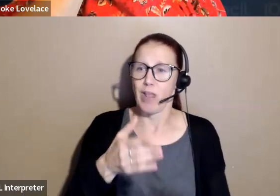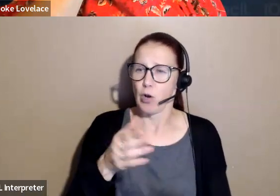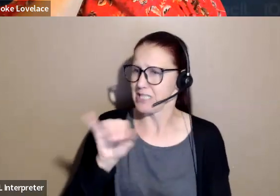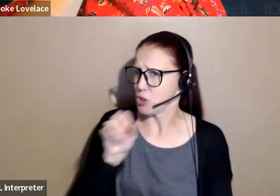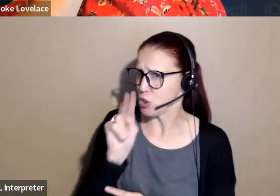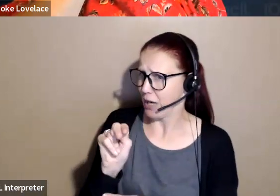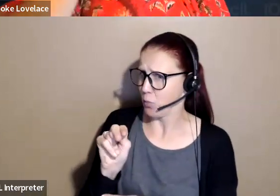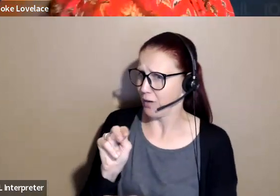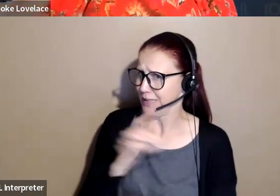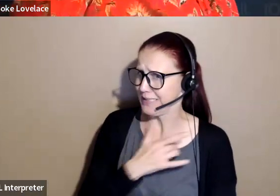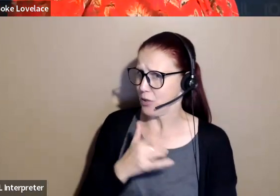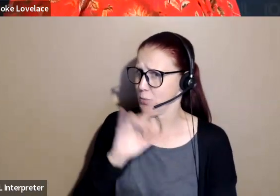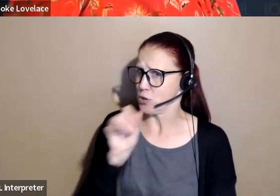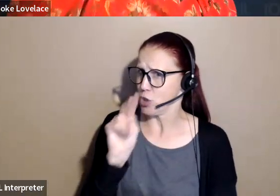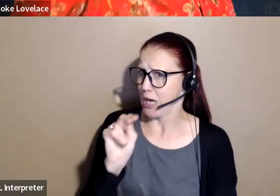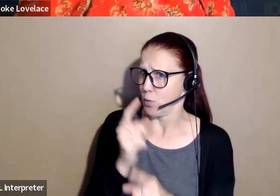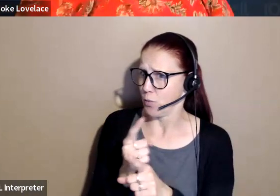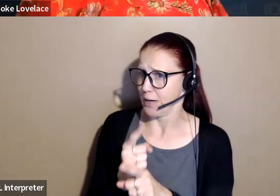are?